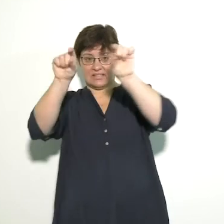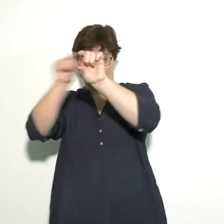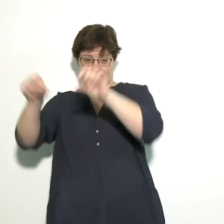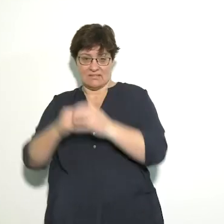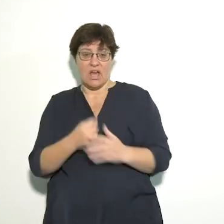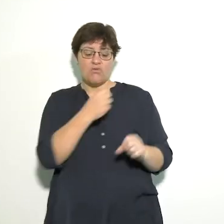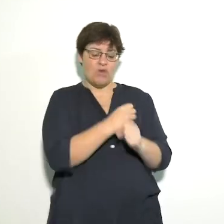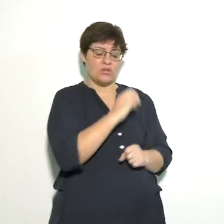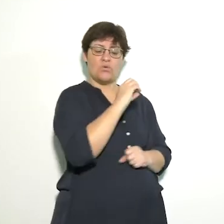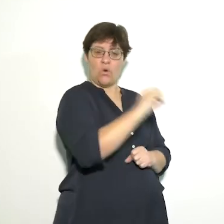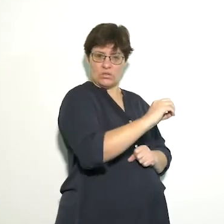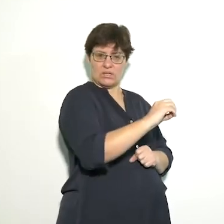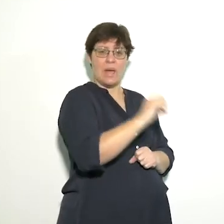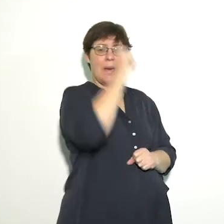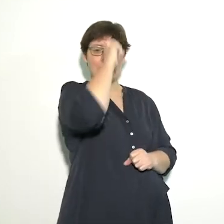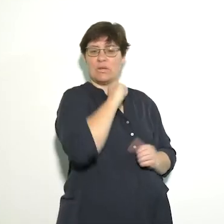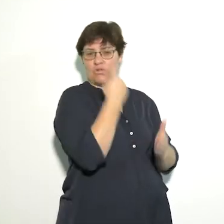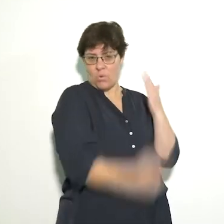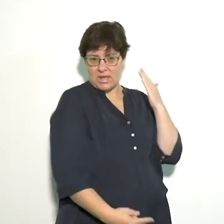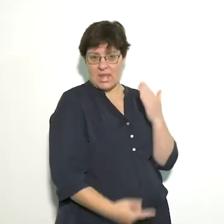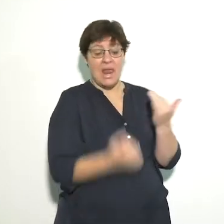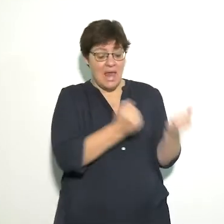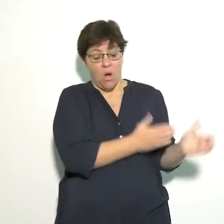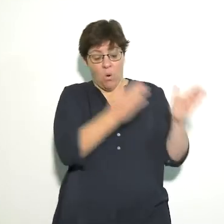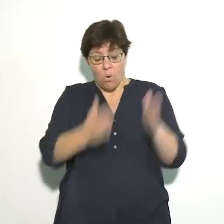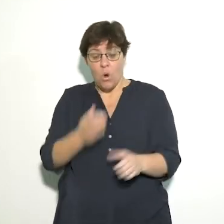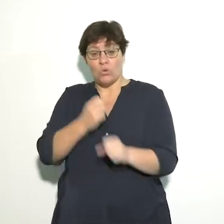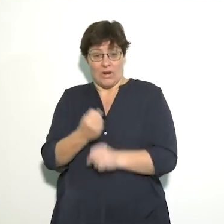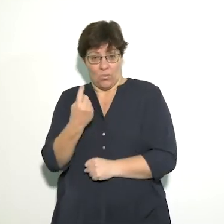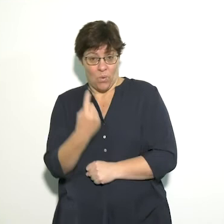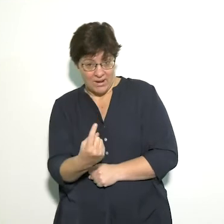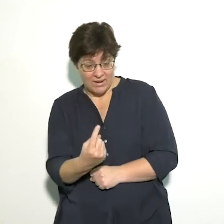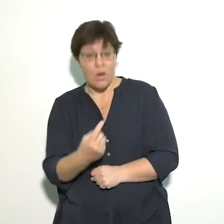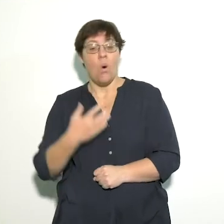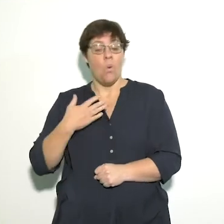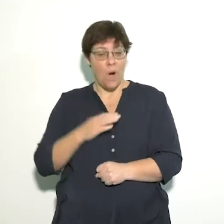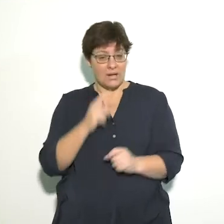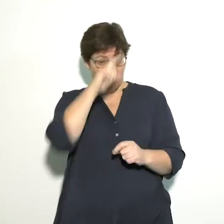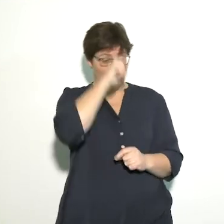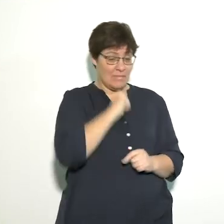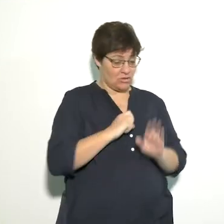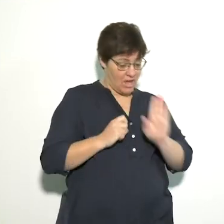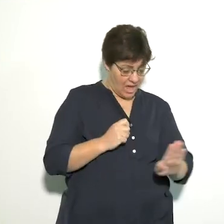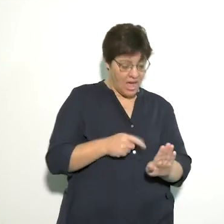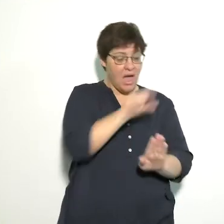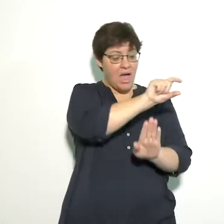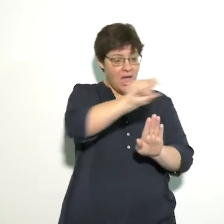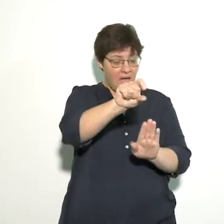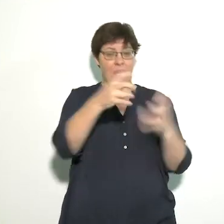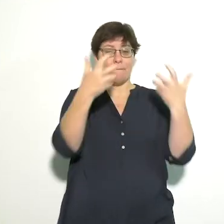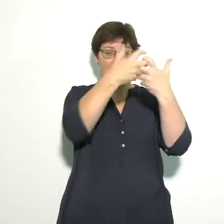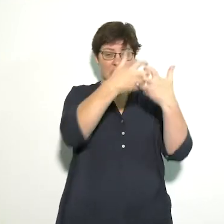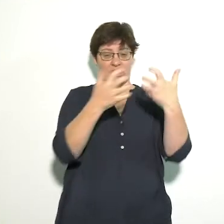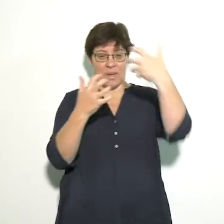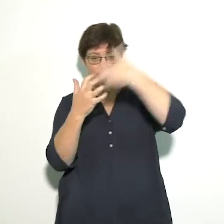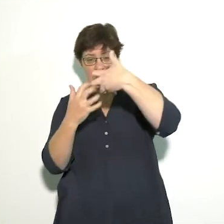teaching grade 0, you can just stick with the pictures. But because you're teaching grade 1, you want to go a step further and introduce sentences, and